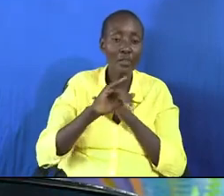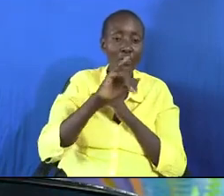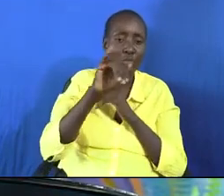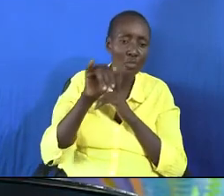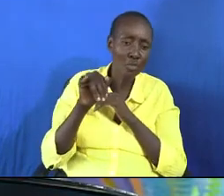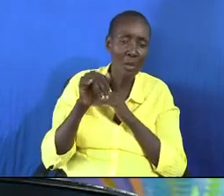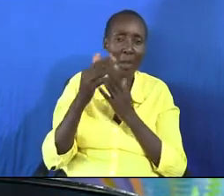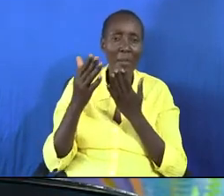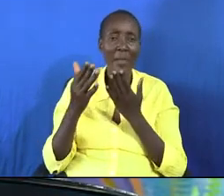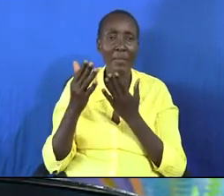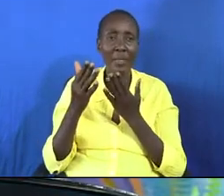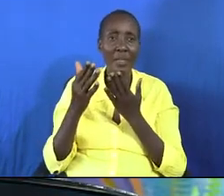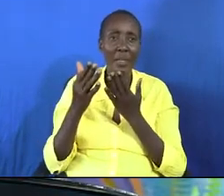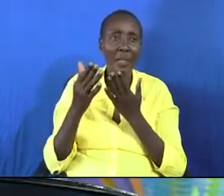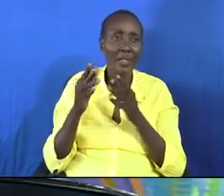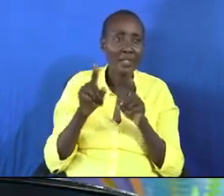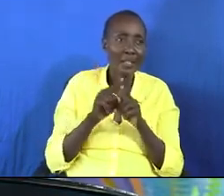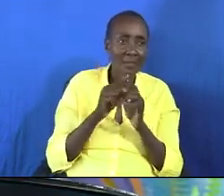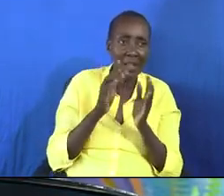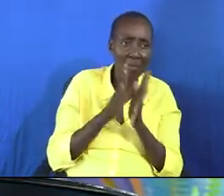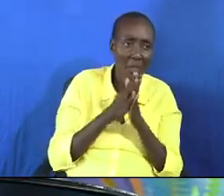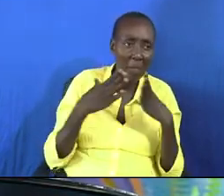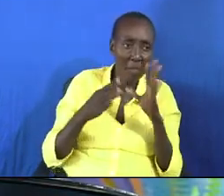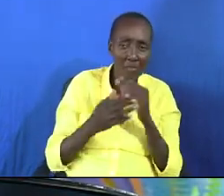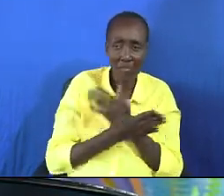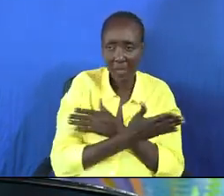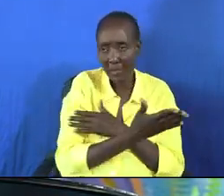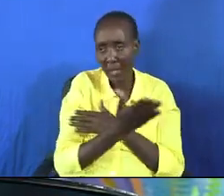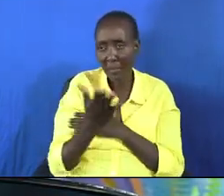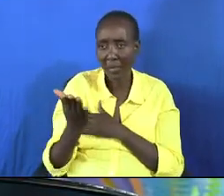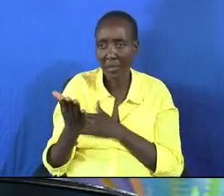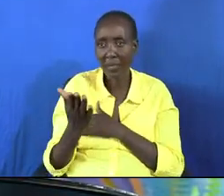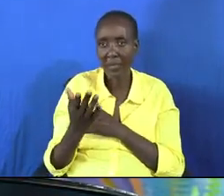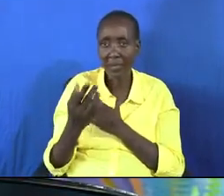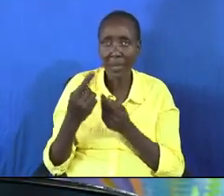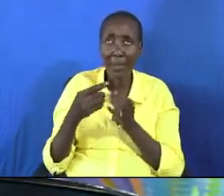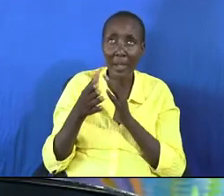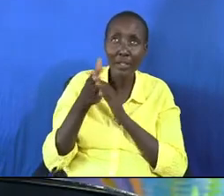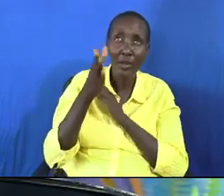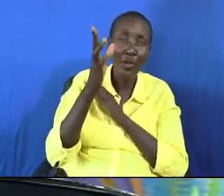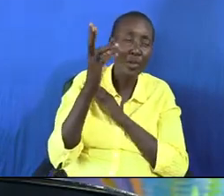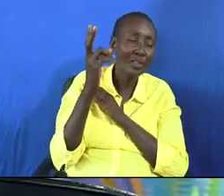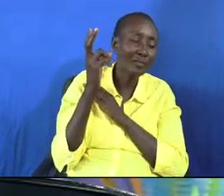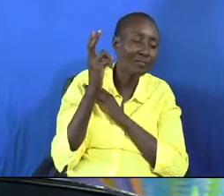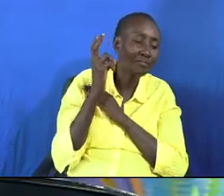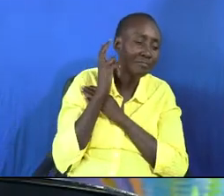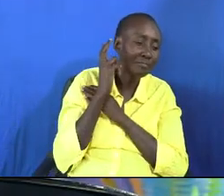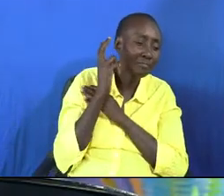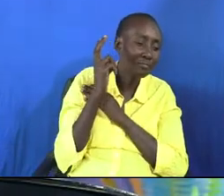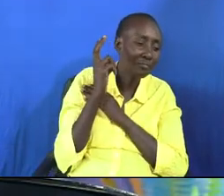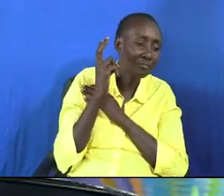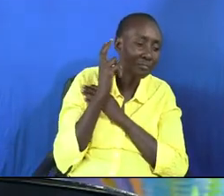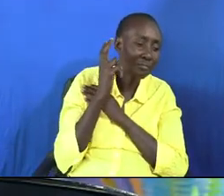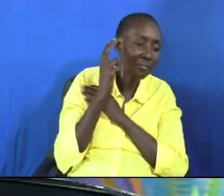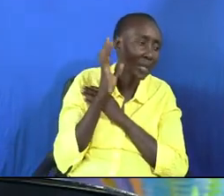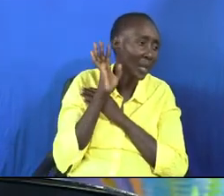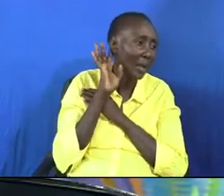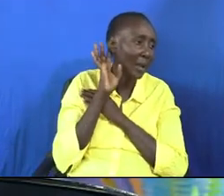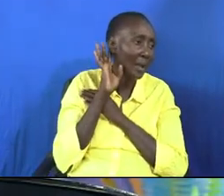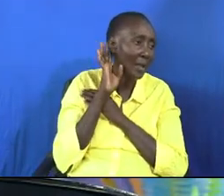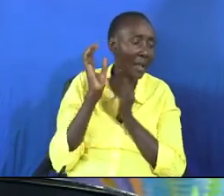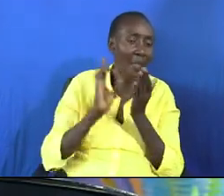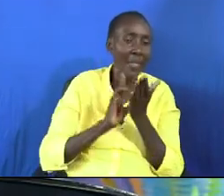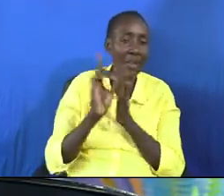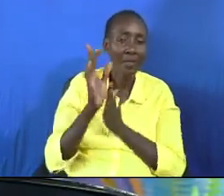would just be around people like this. And God is just speaking to him. God is giving him